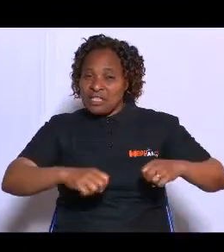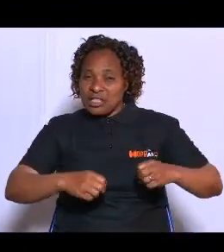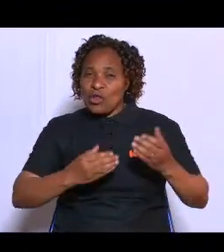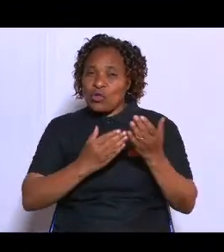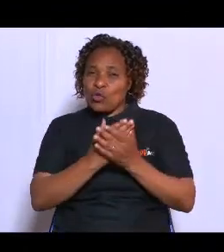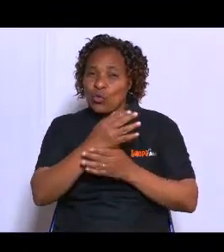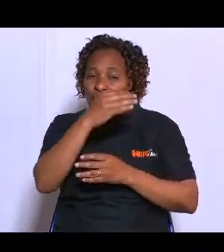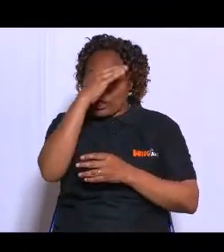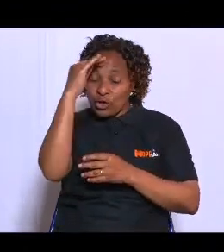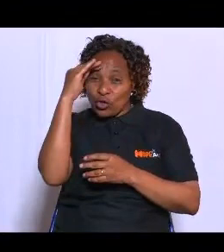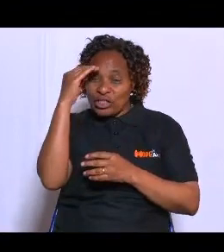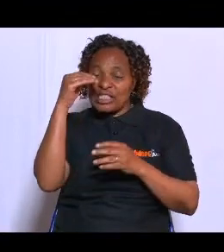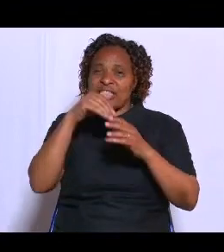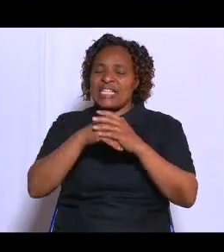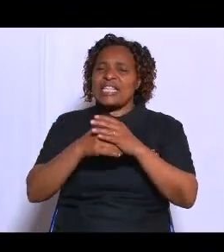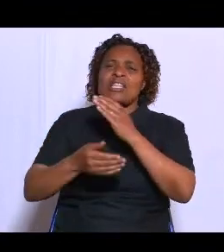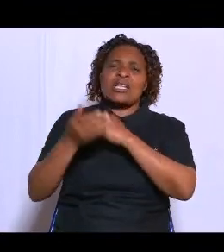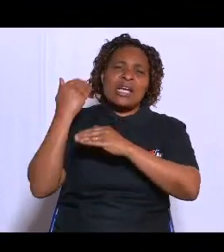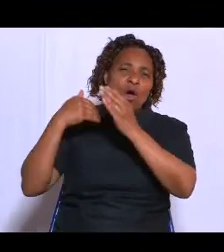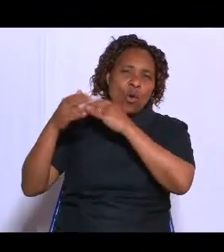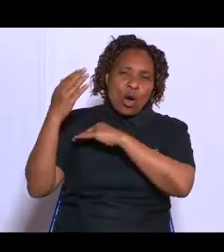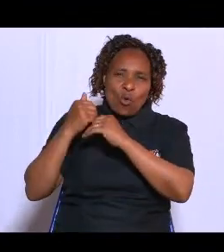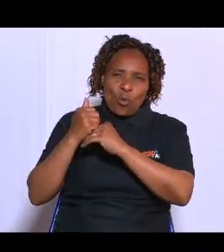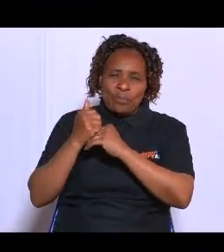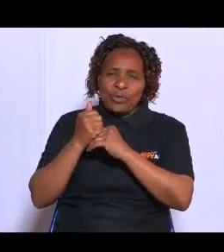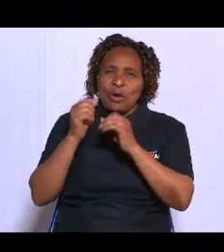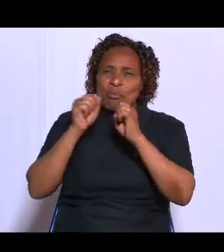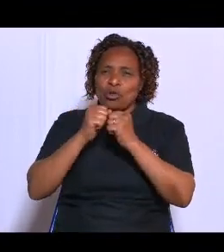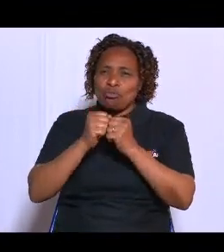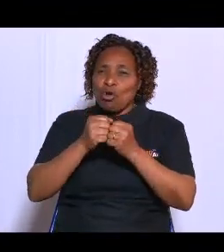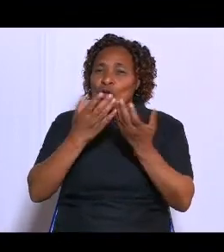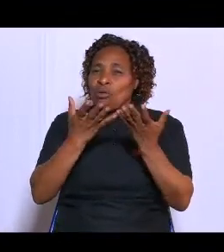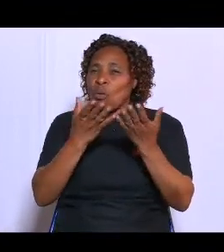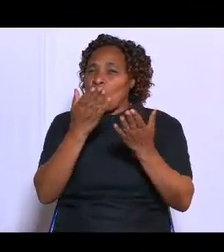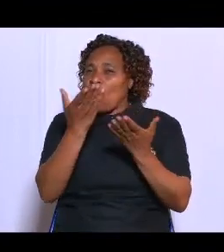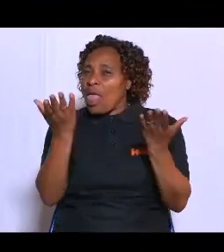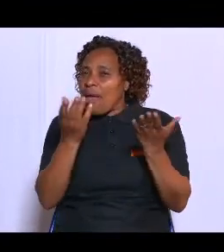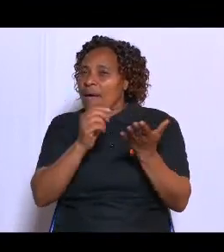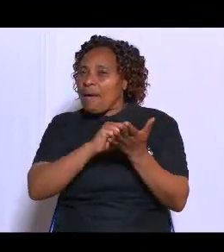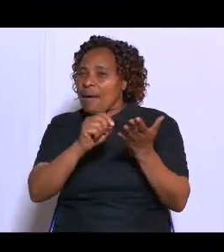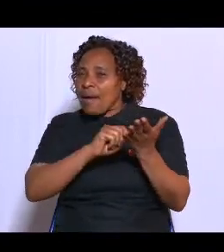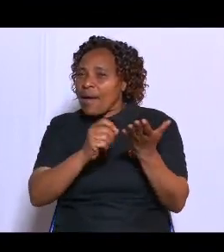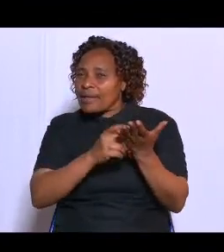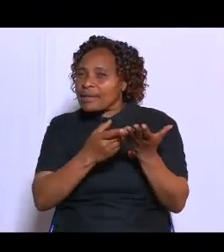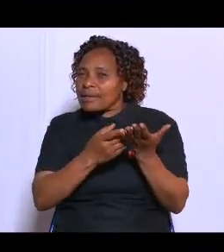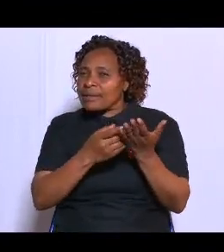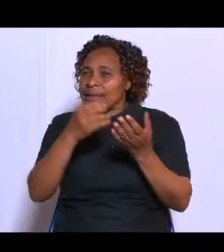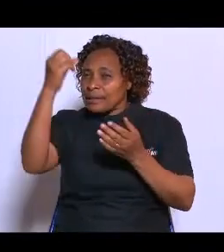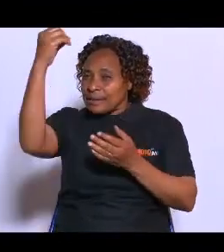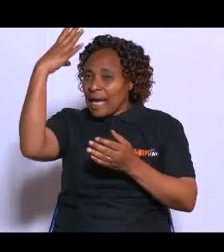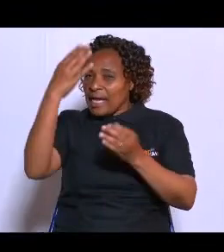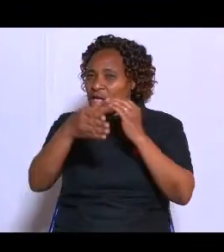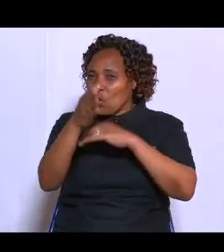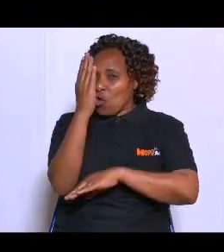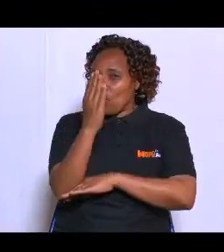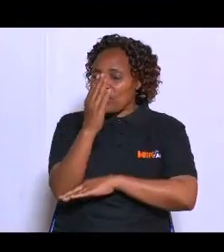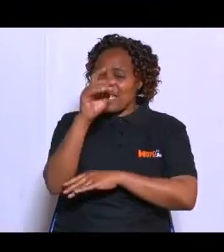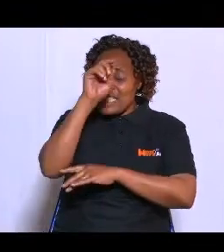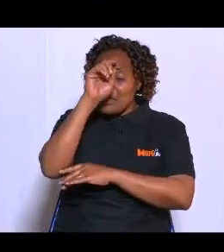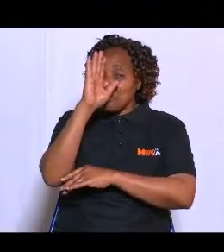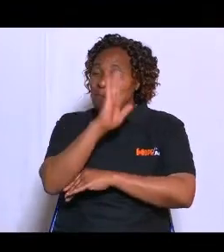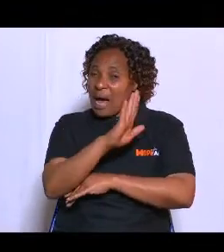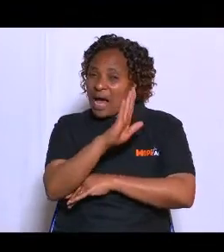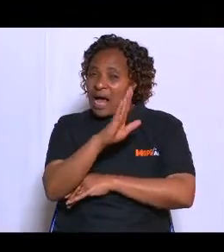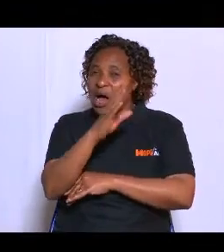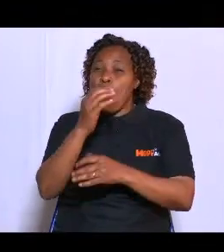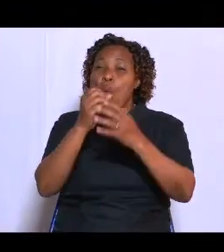archaeologists of the Ancient King sitting in his throne but right above him is the sun god in Egypt they worship